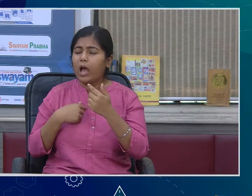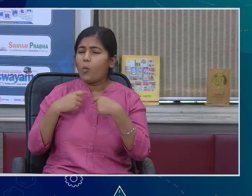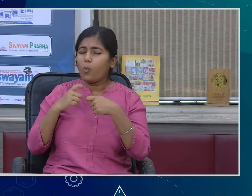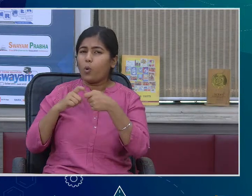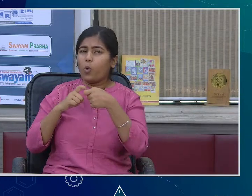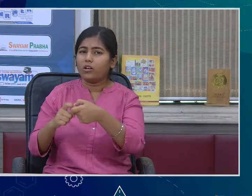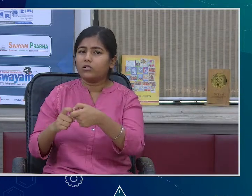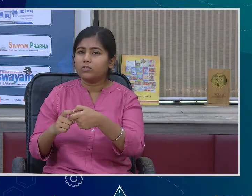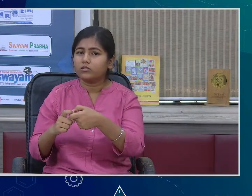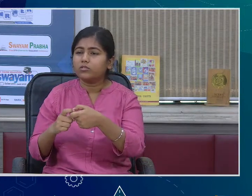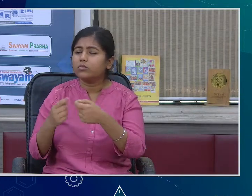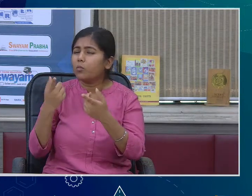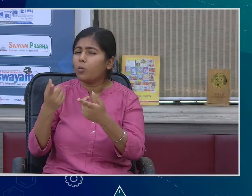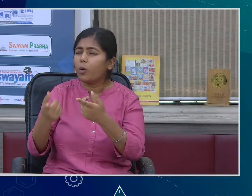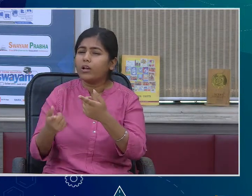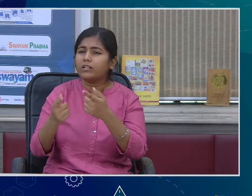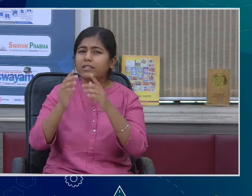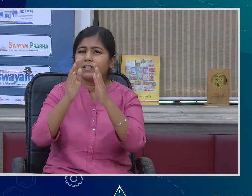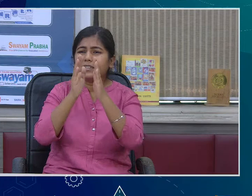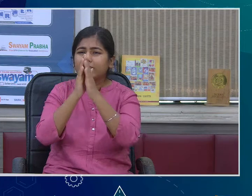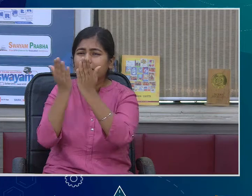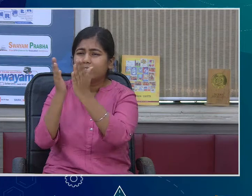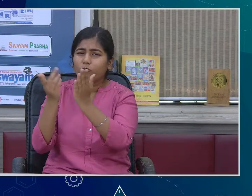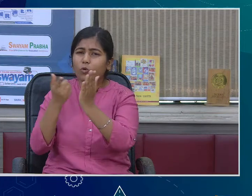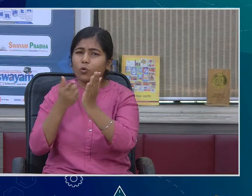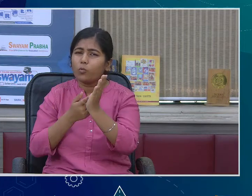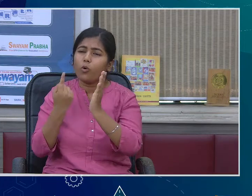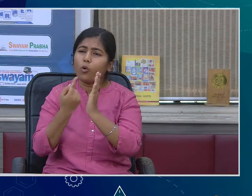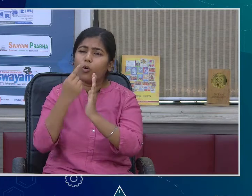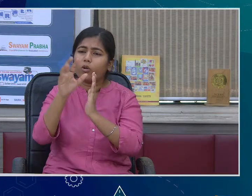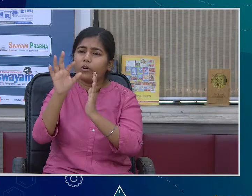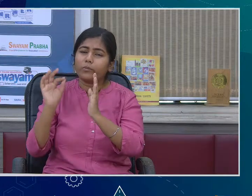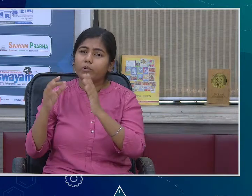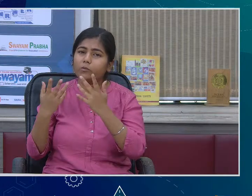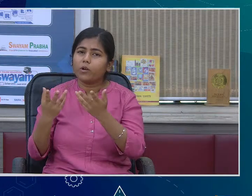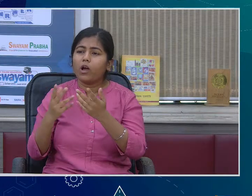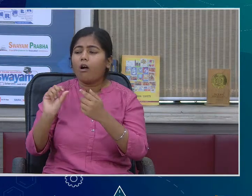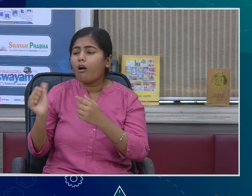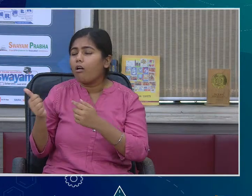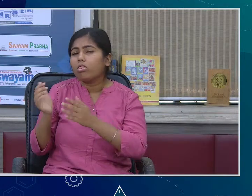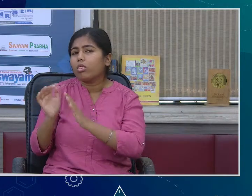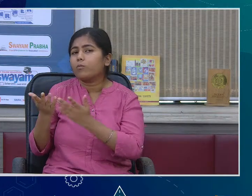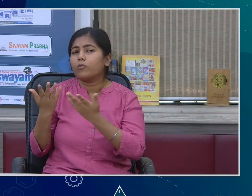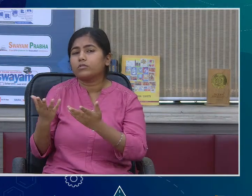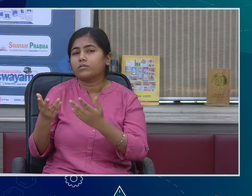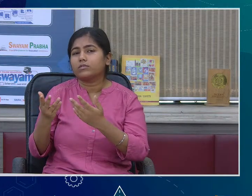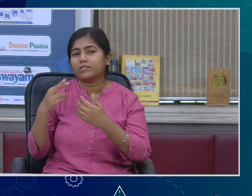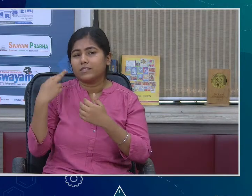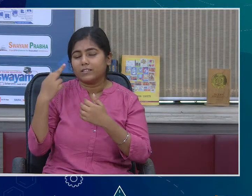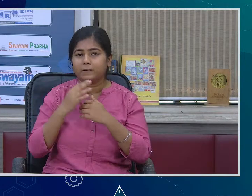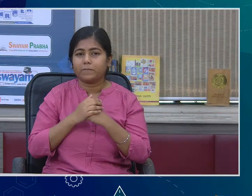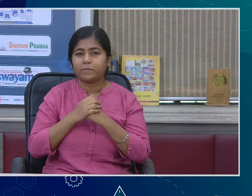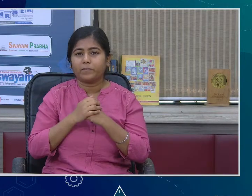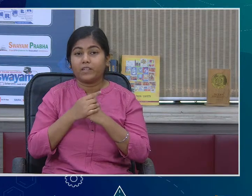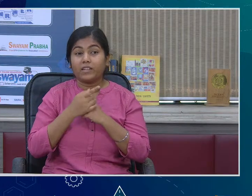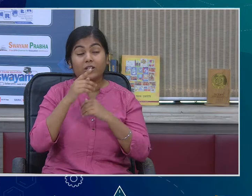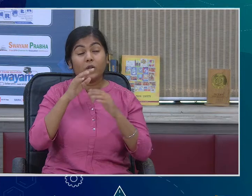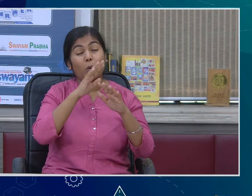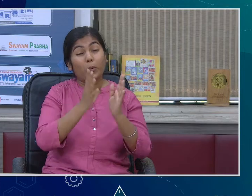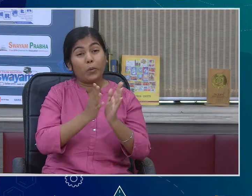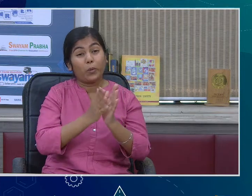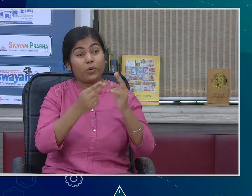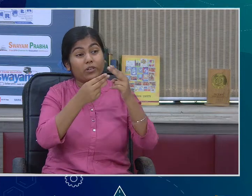pick just these two genres and why not any else? Actually, Tanvi, the whole story revolves around